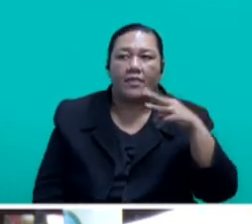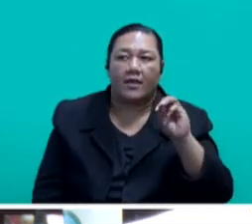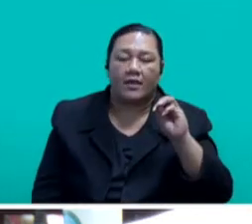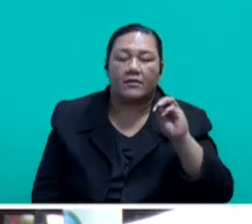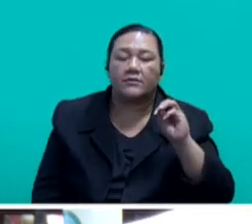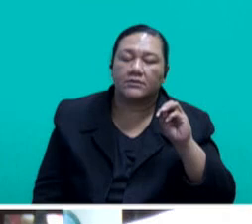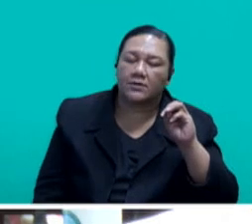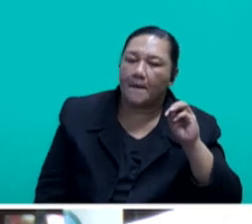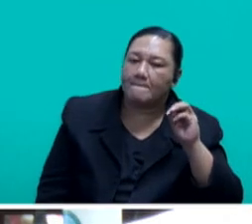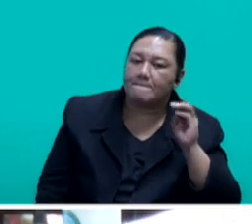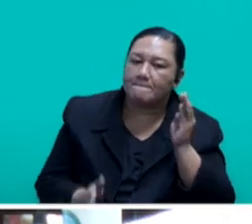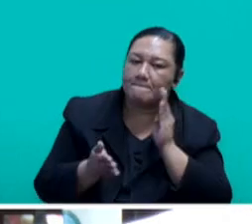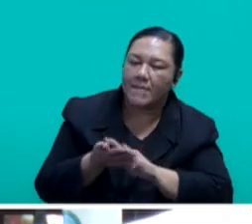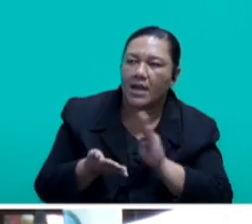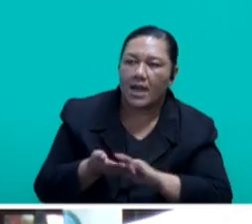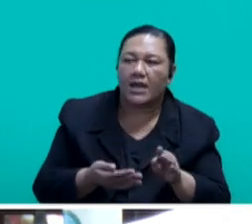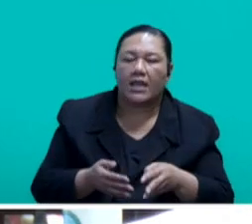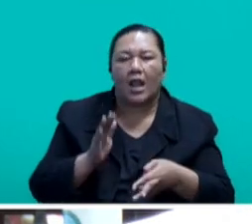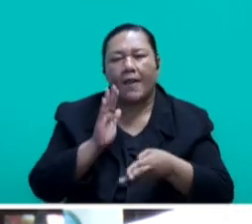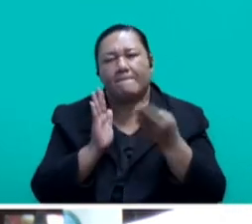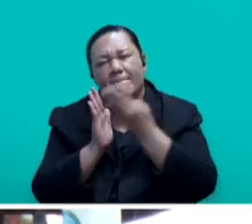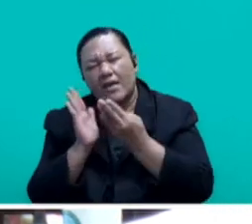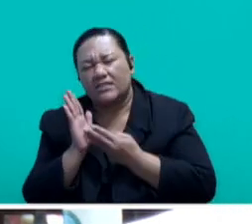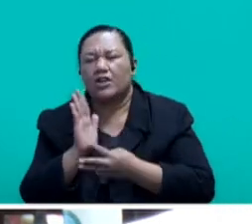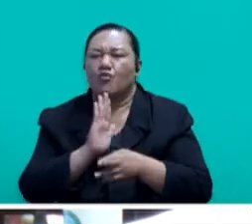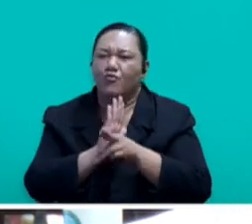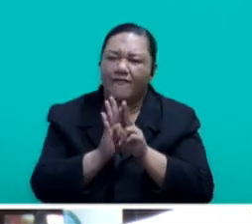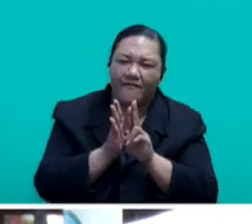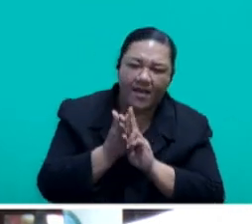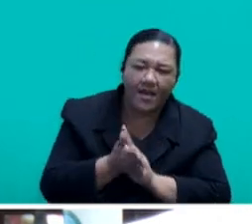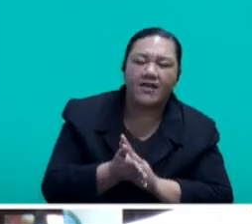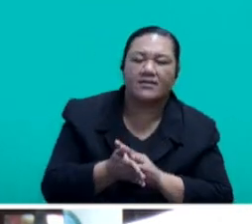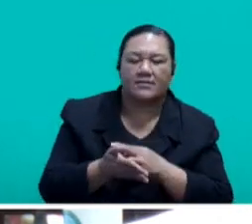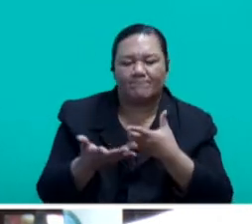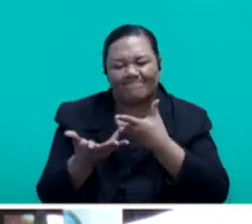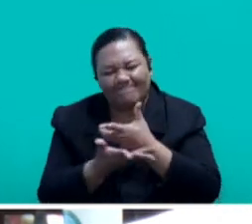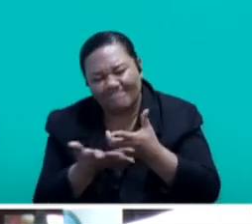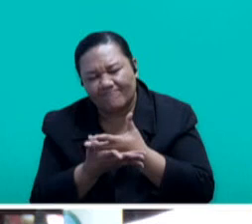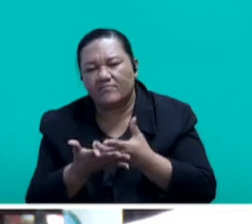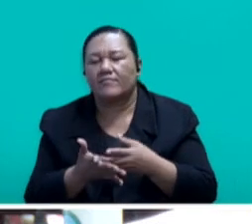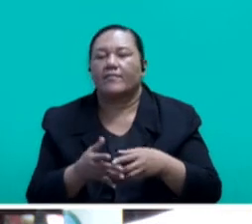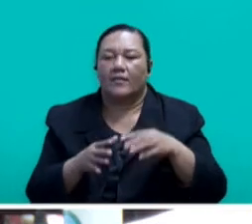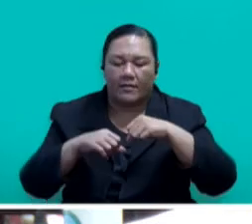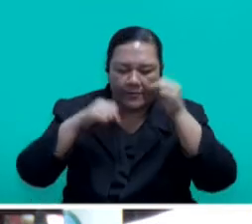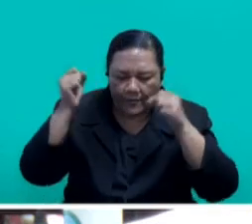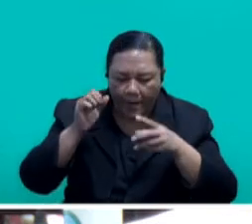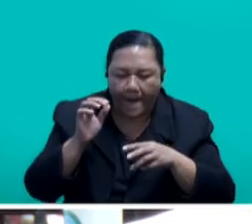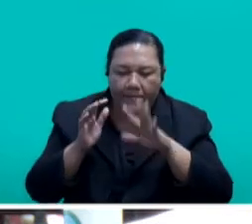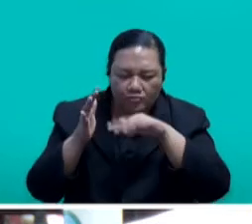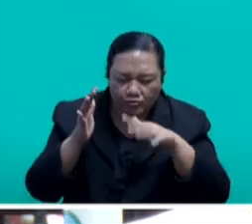That was budgeted, revised by the Fiji First government from 2015, 2022,